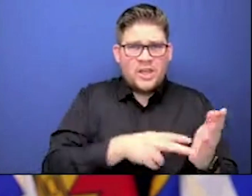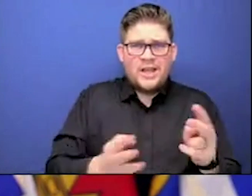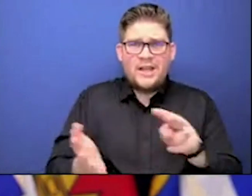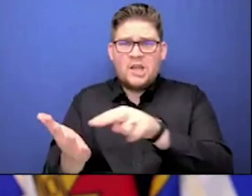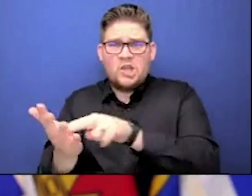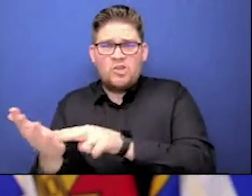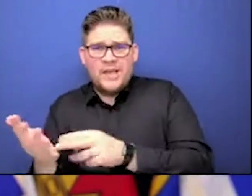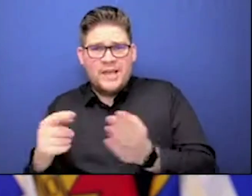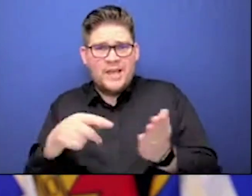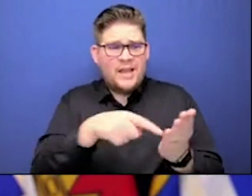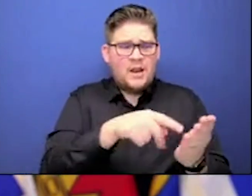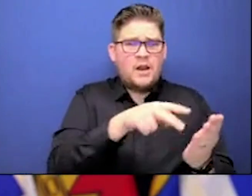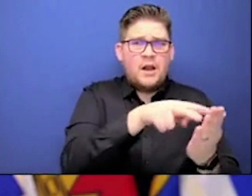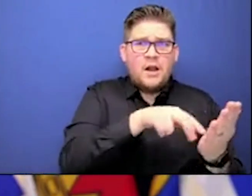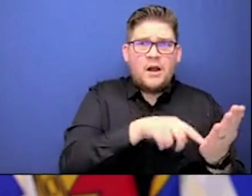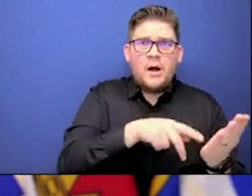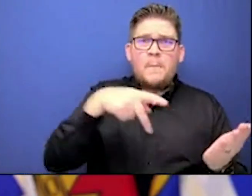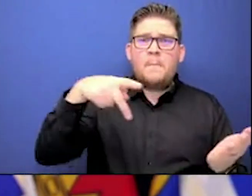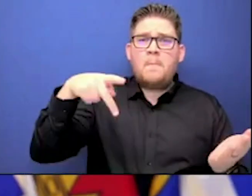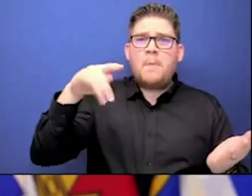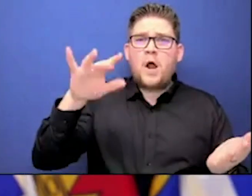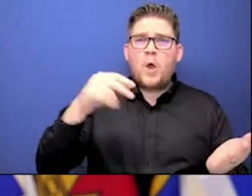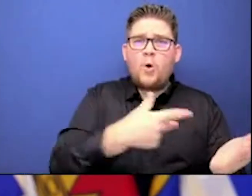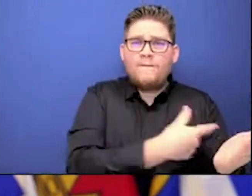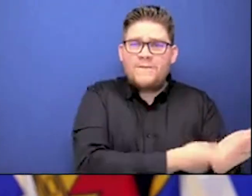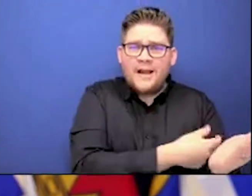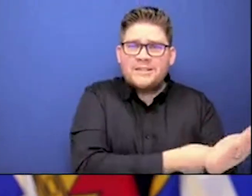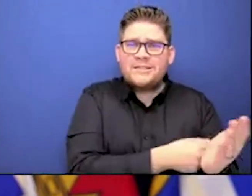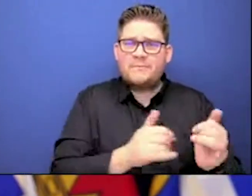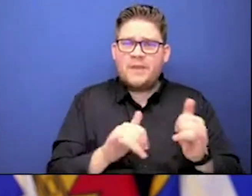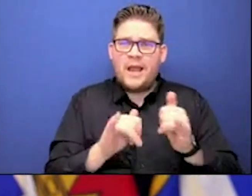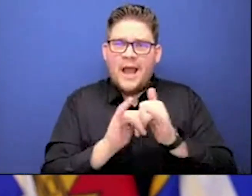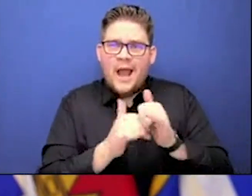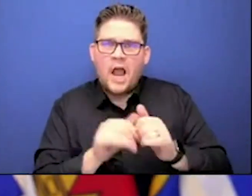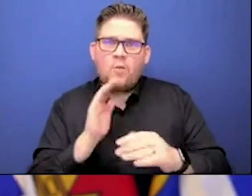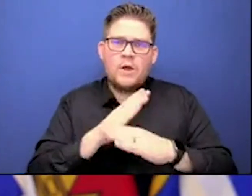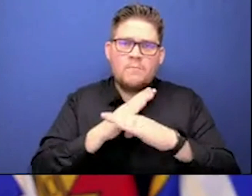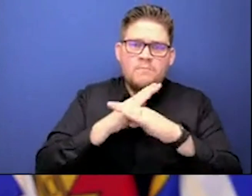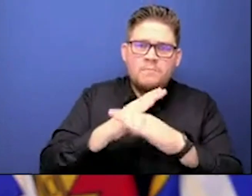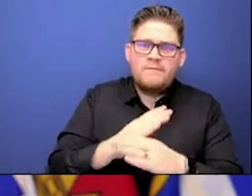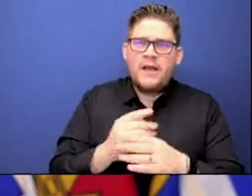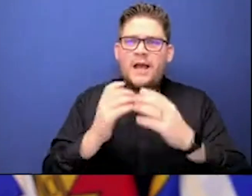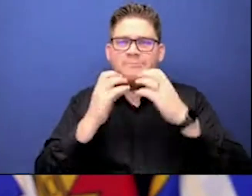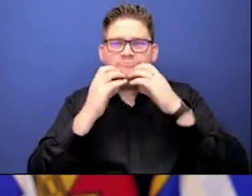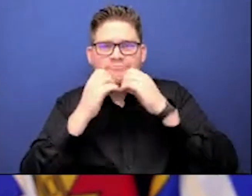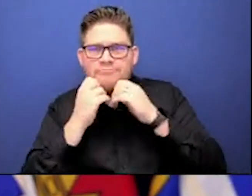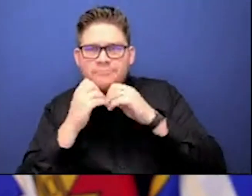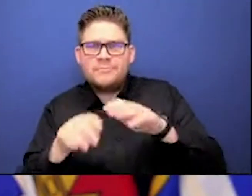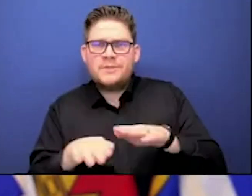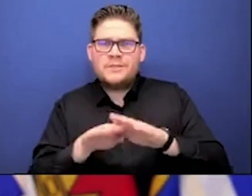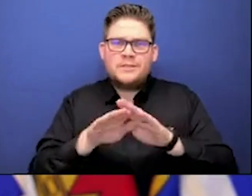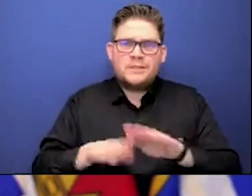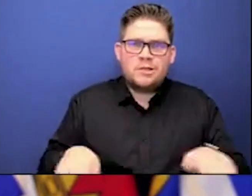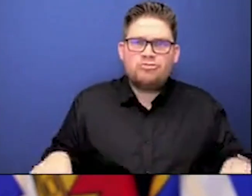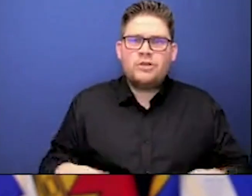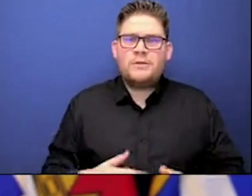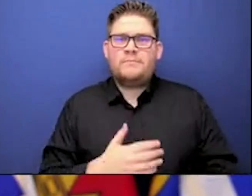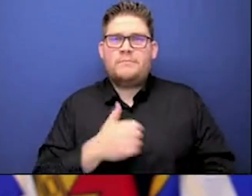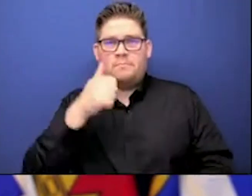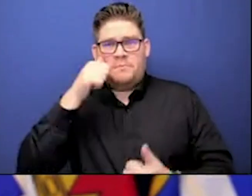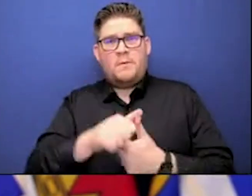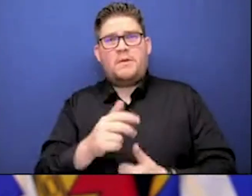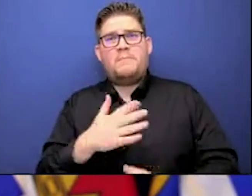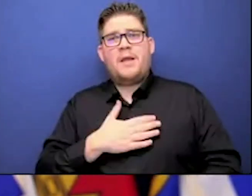And I know my mother and her generation, this was just an amazing change for them, because they could get through the